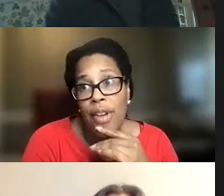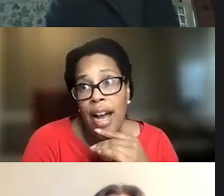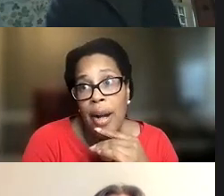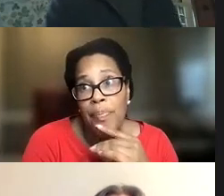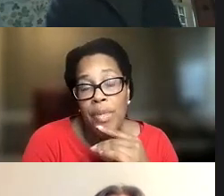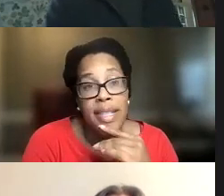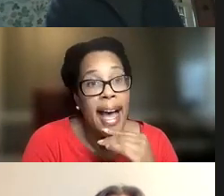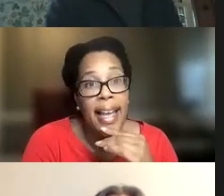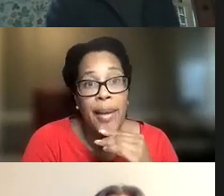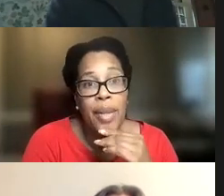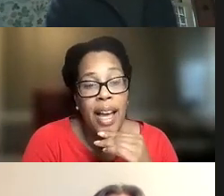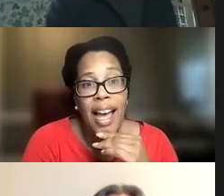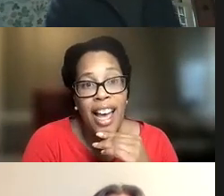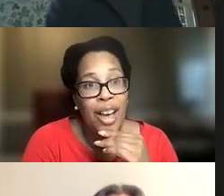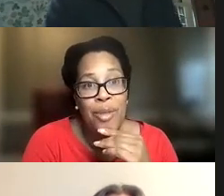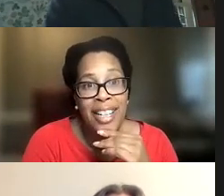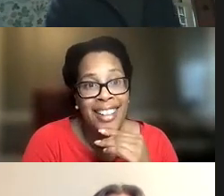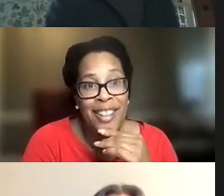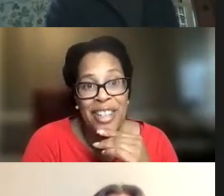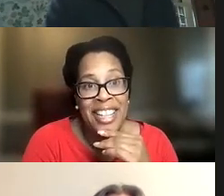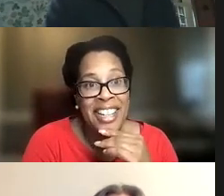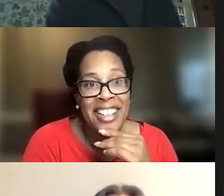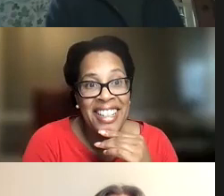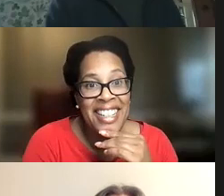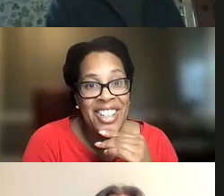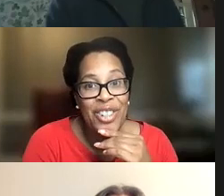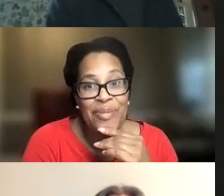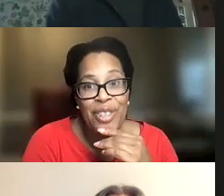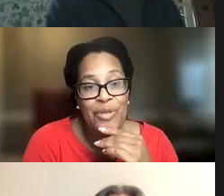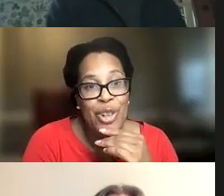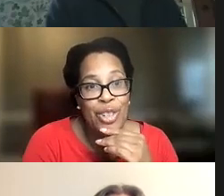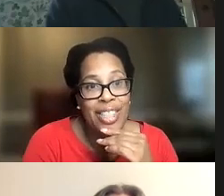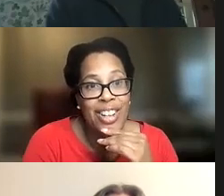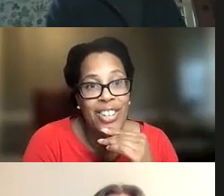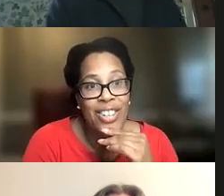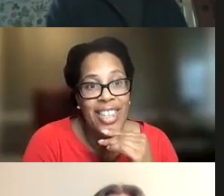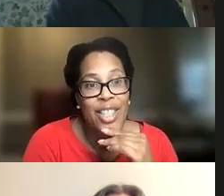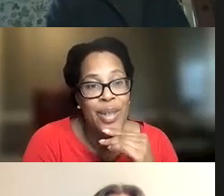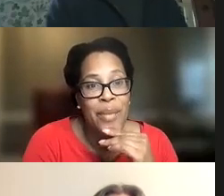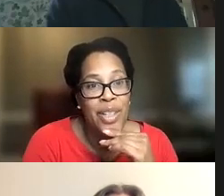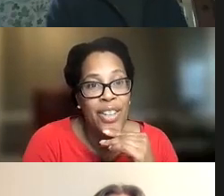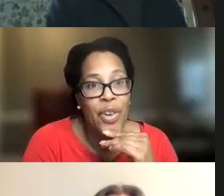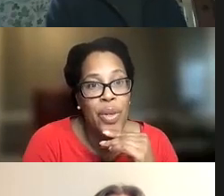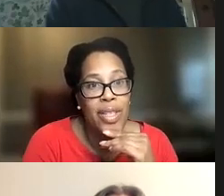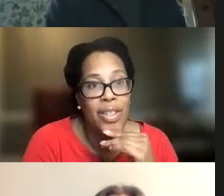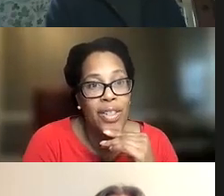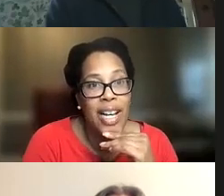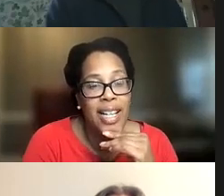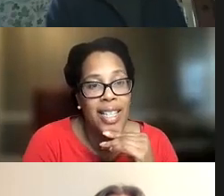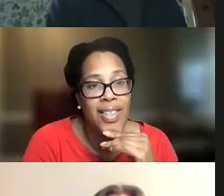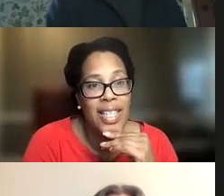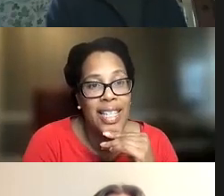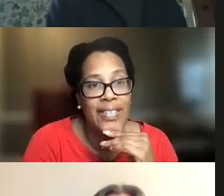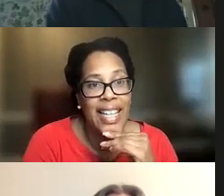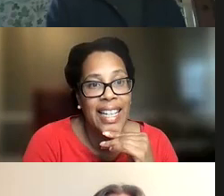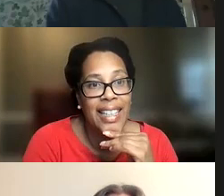have time, I wanna hear from folks. So that's what I'm looking forward